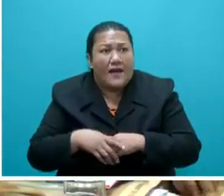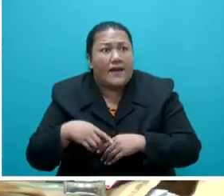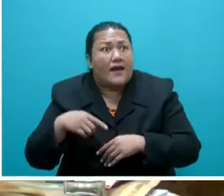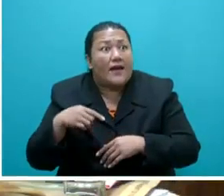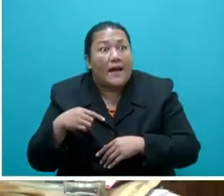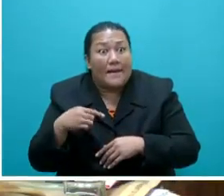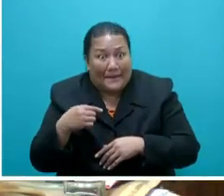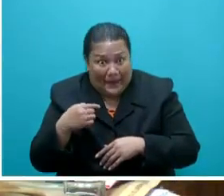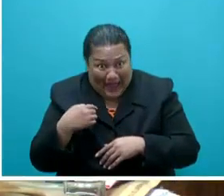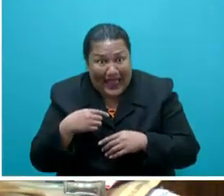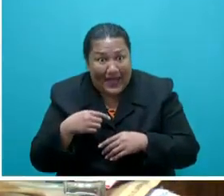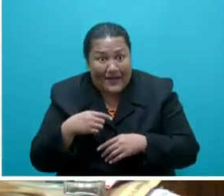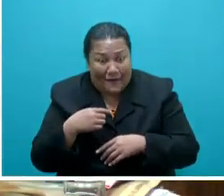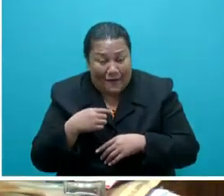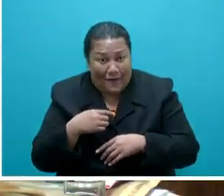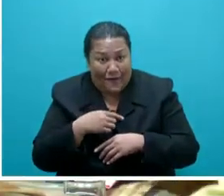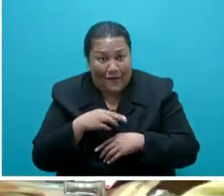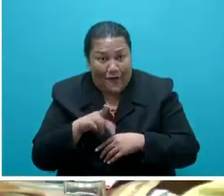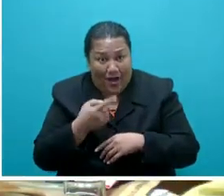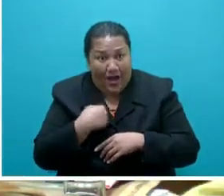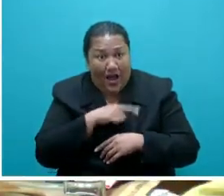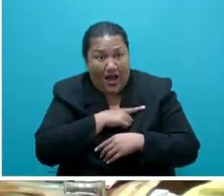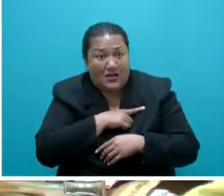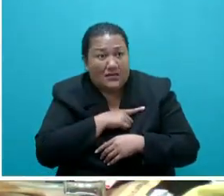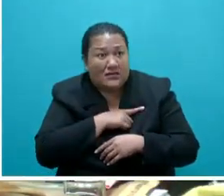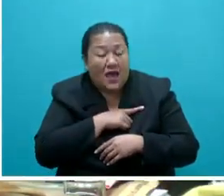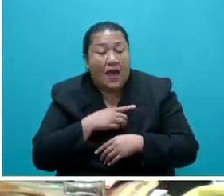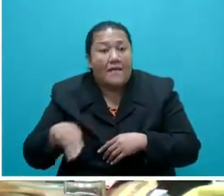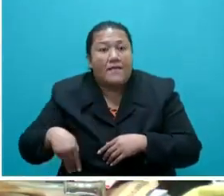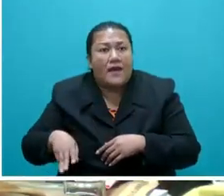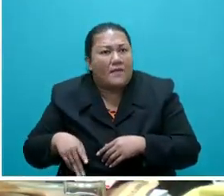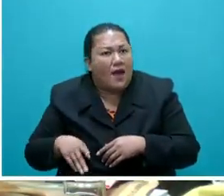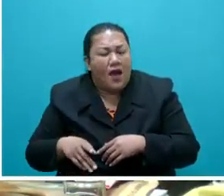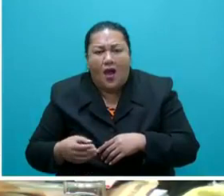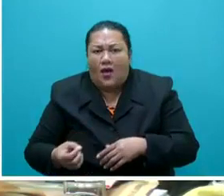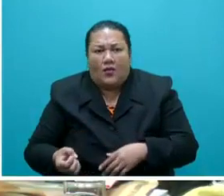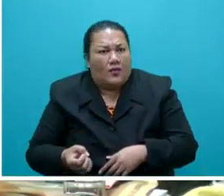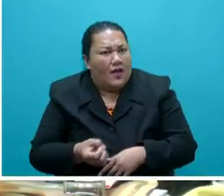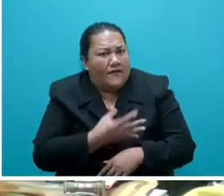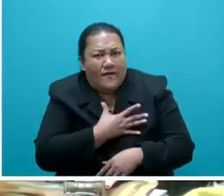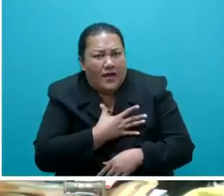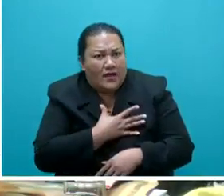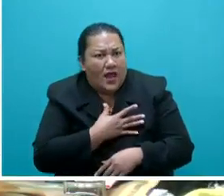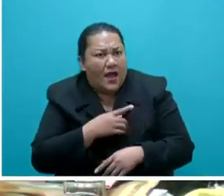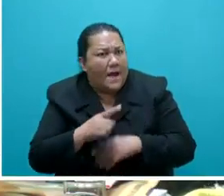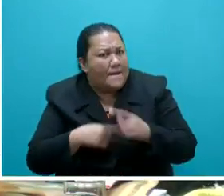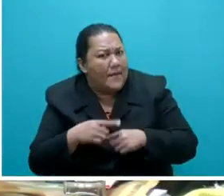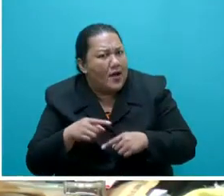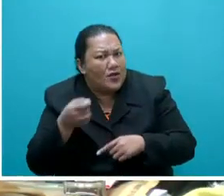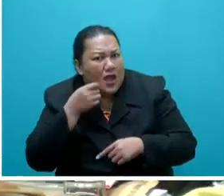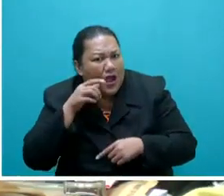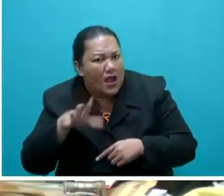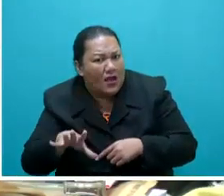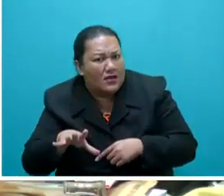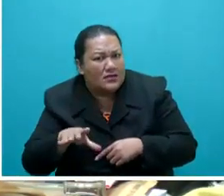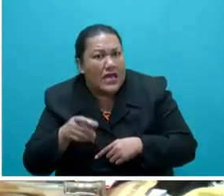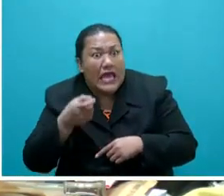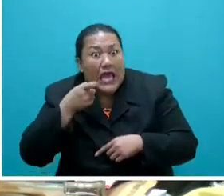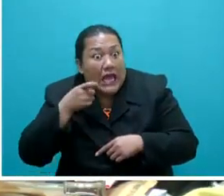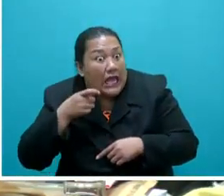a following of minds and we influence behaviors. That curse came from a place of